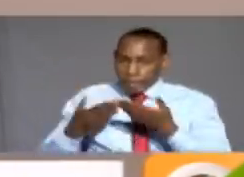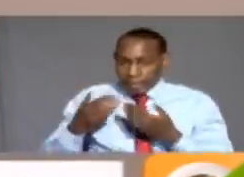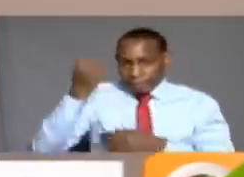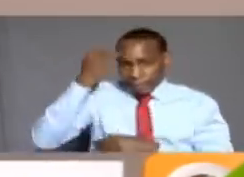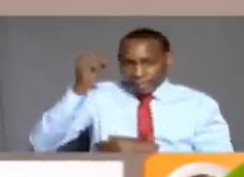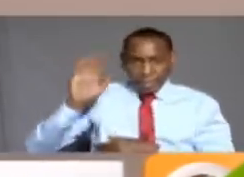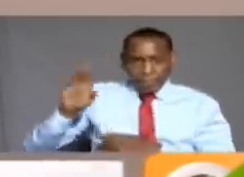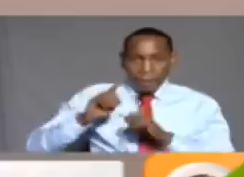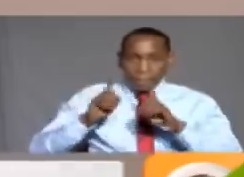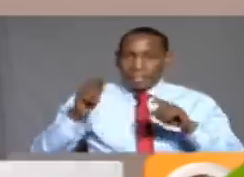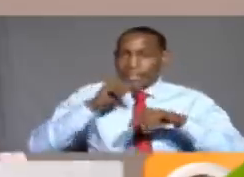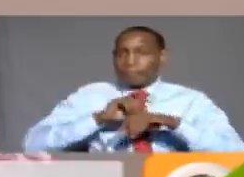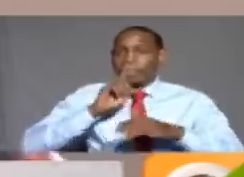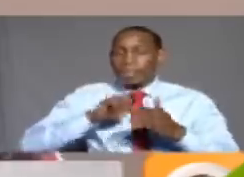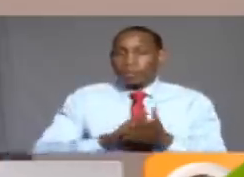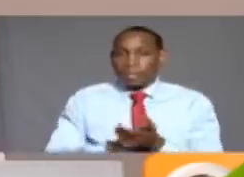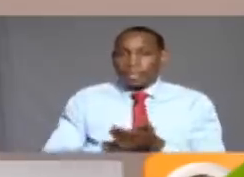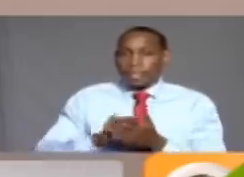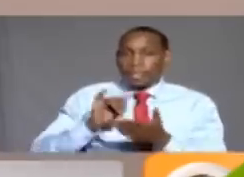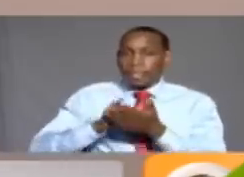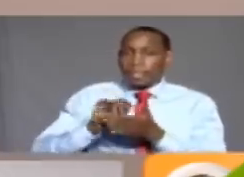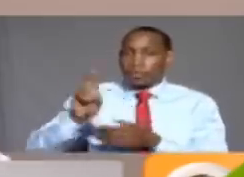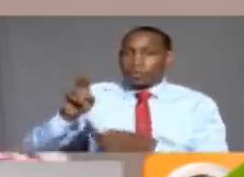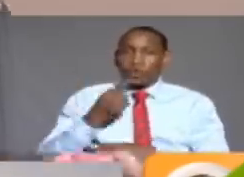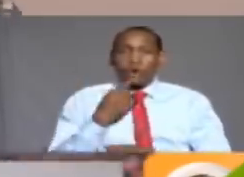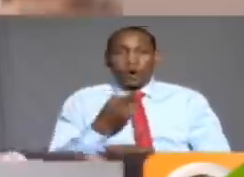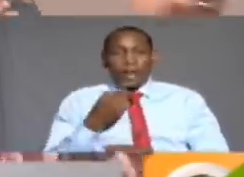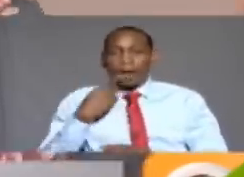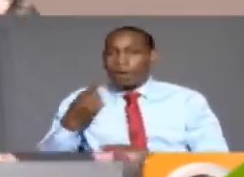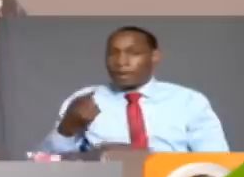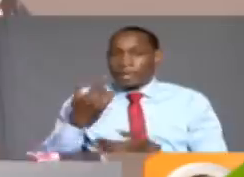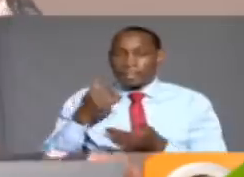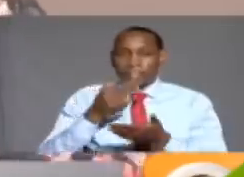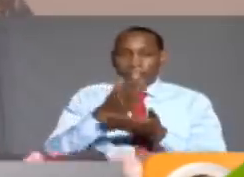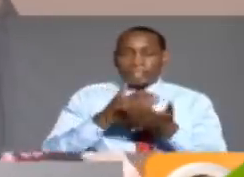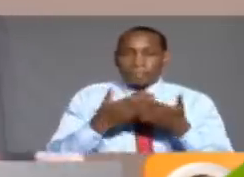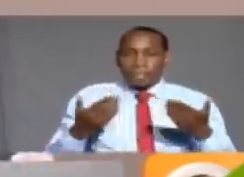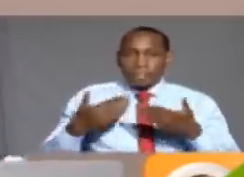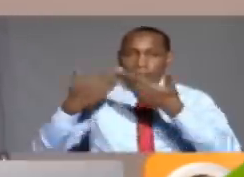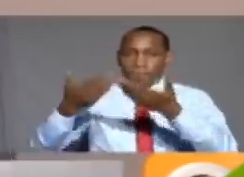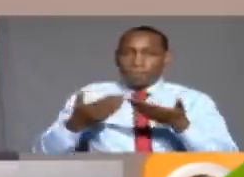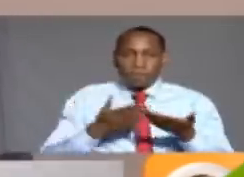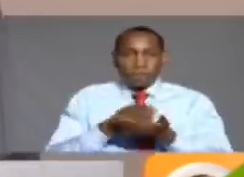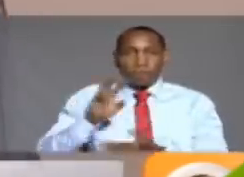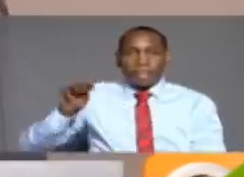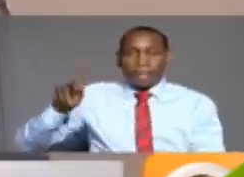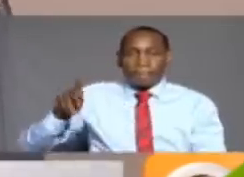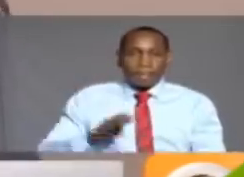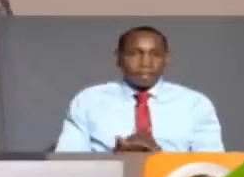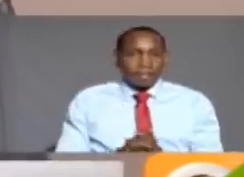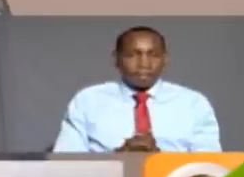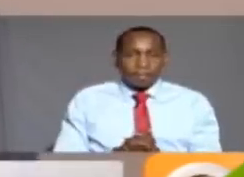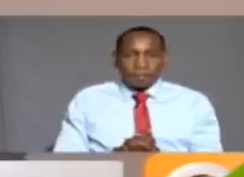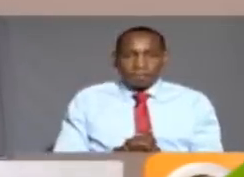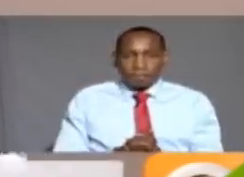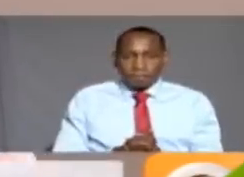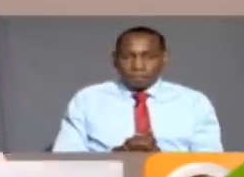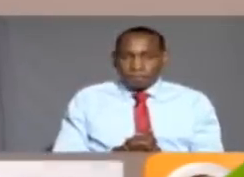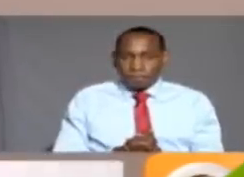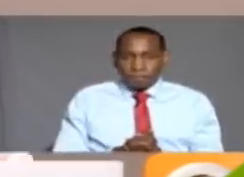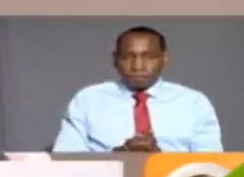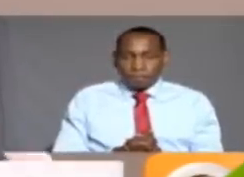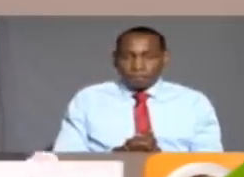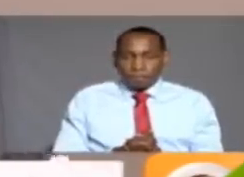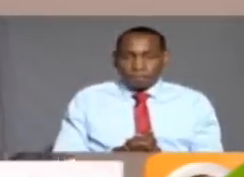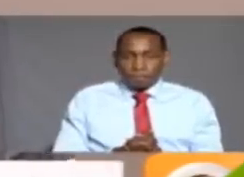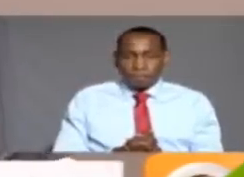Mm-hmm. But you know, when you now say that he has said this, some of these things are being brought by Akina Ngujiri and others, they go there behind the scene and they imagine that